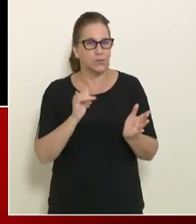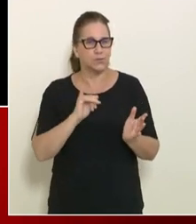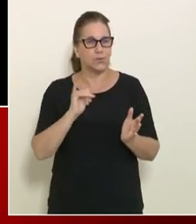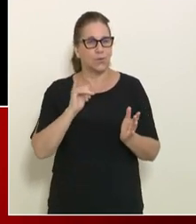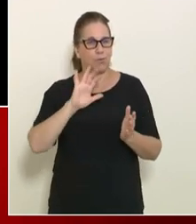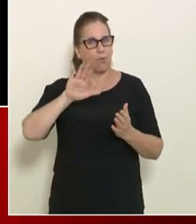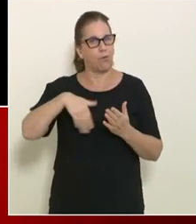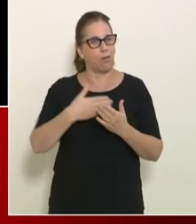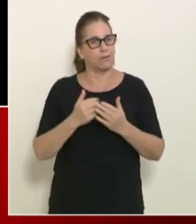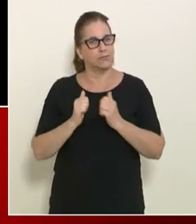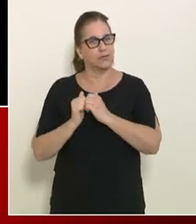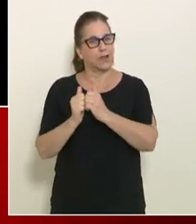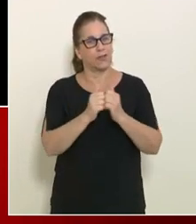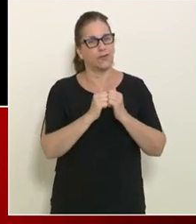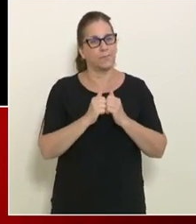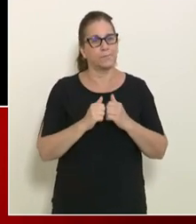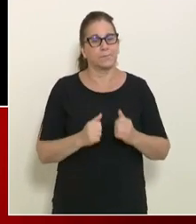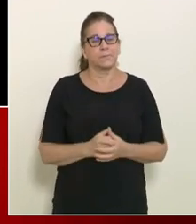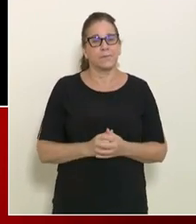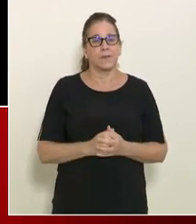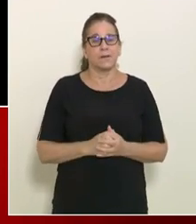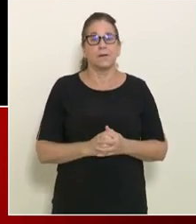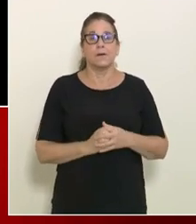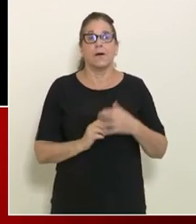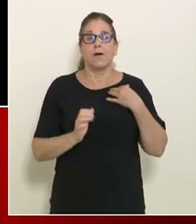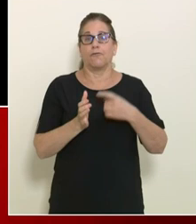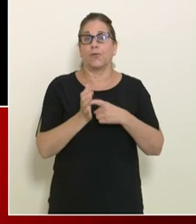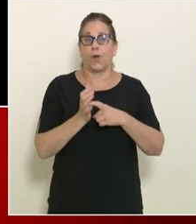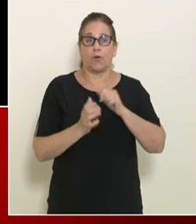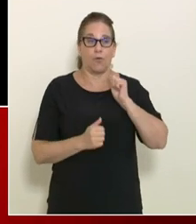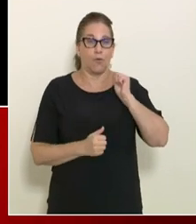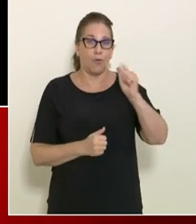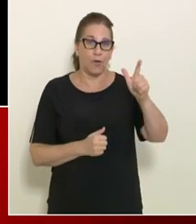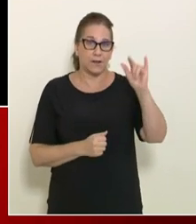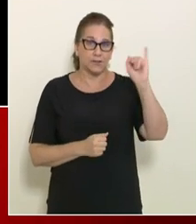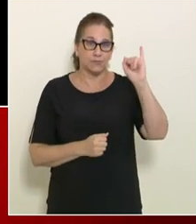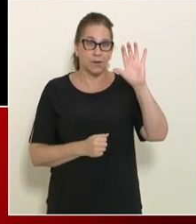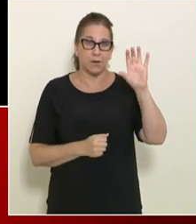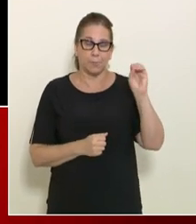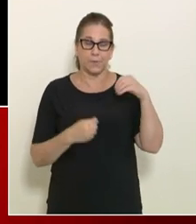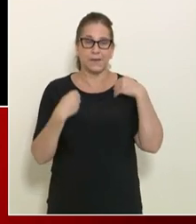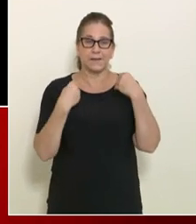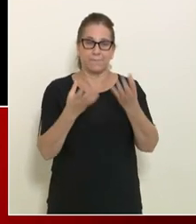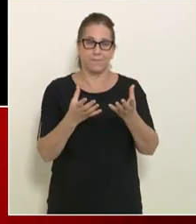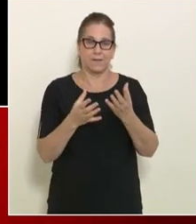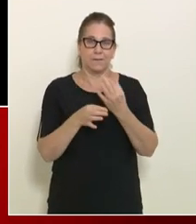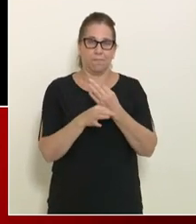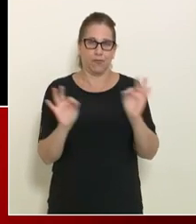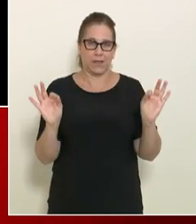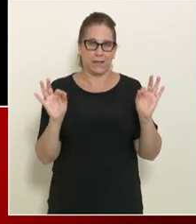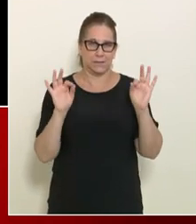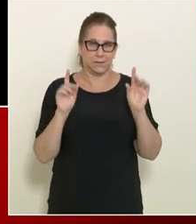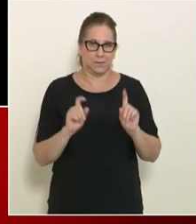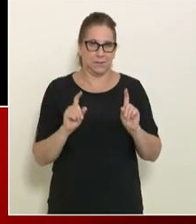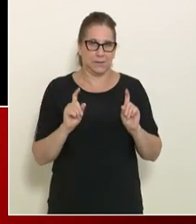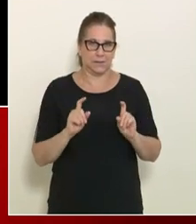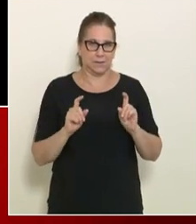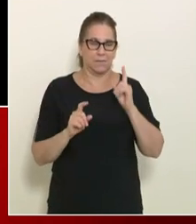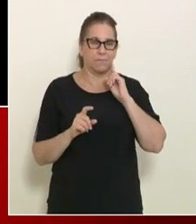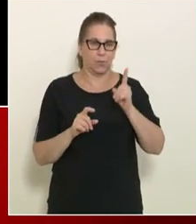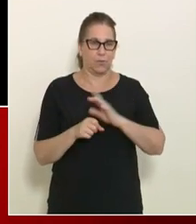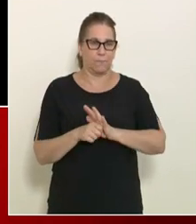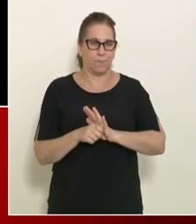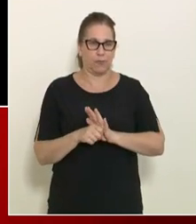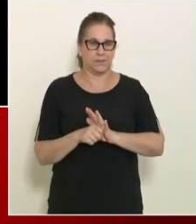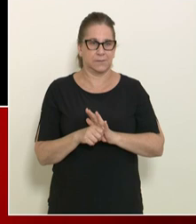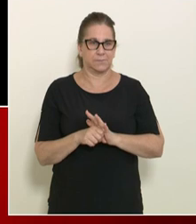that insurance companies provide free testing for people who work in high-risk